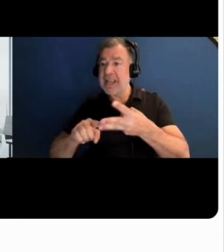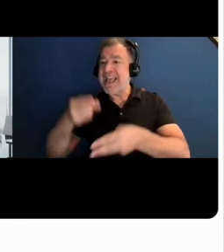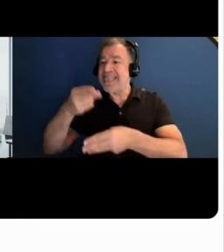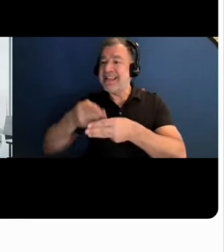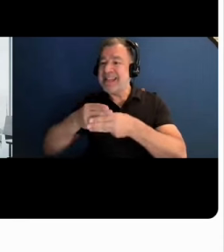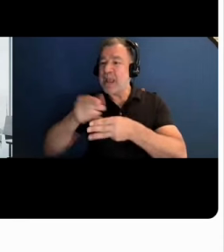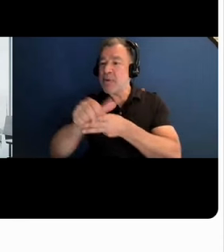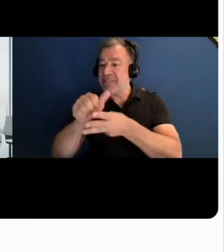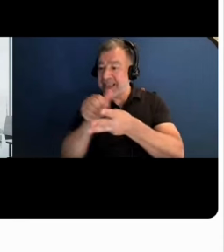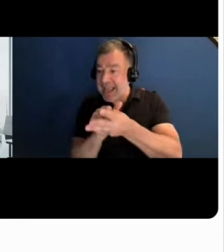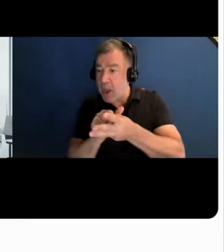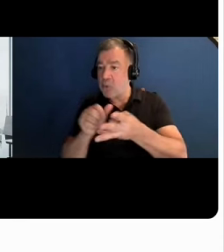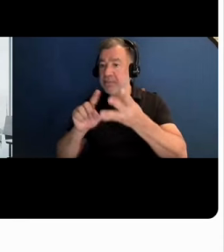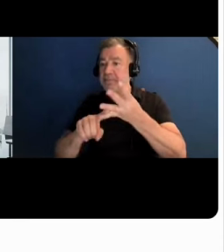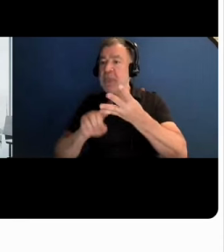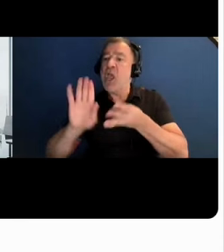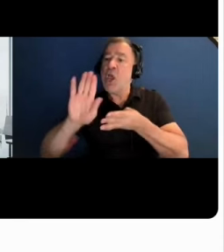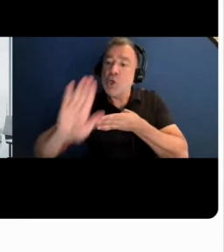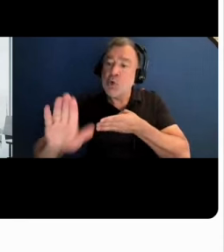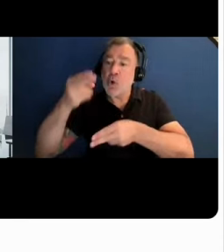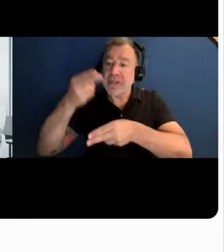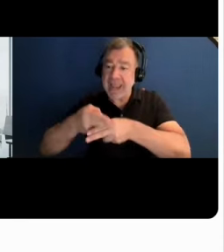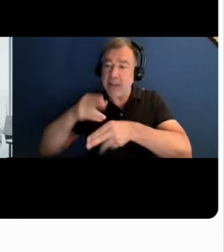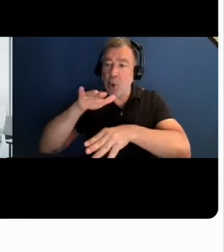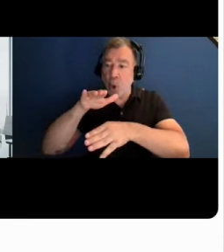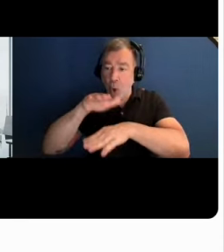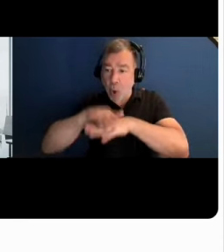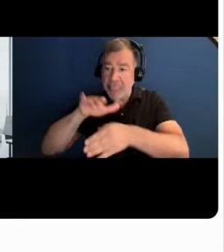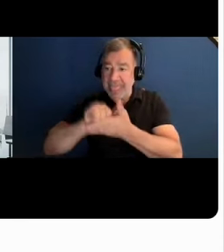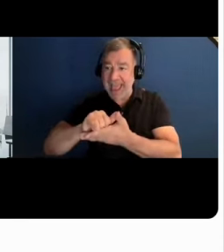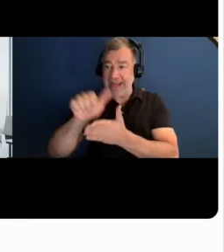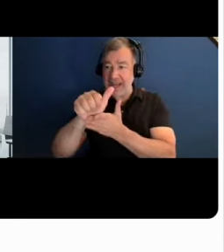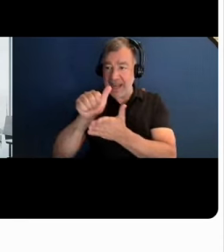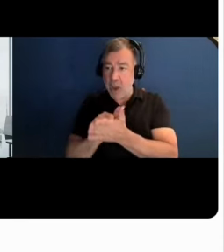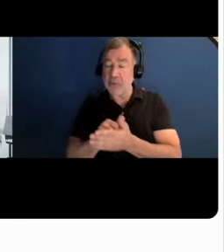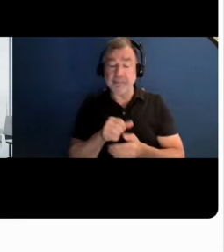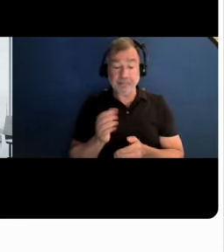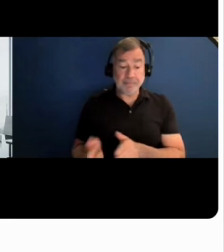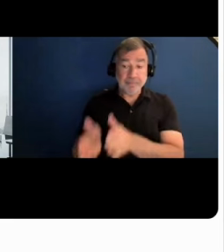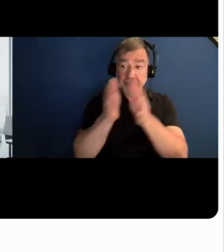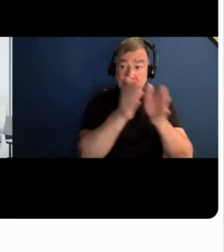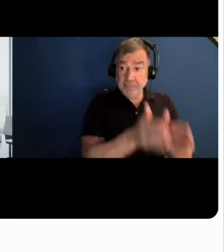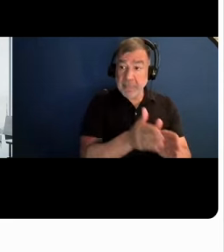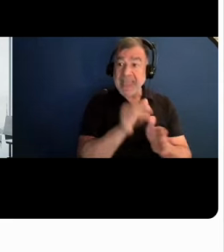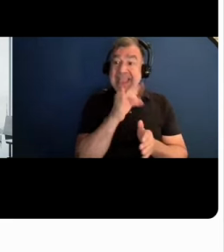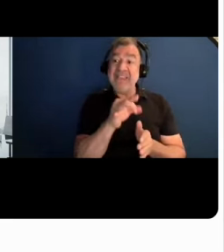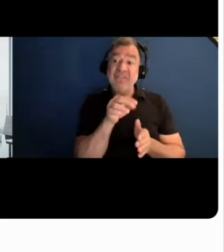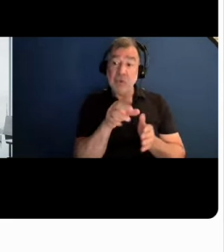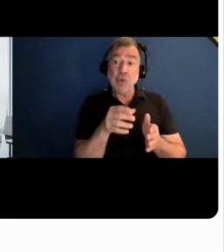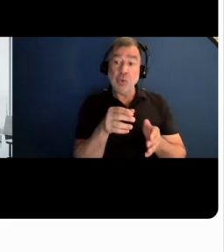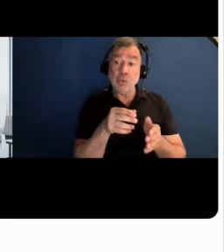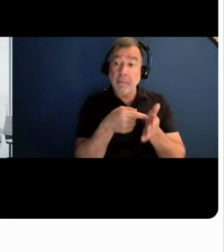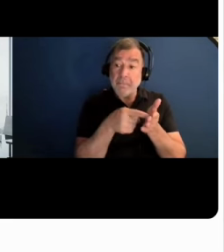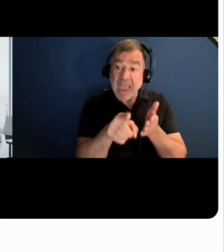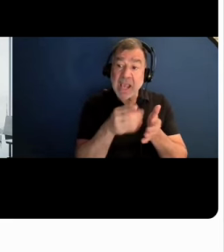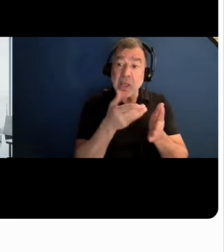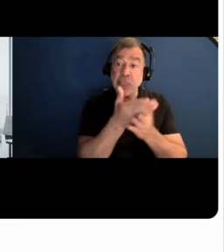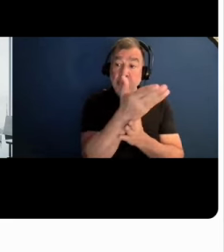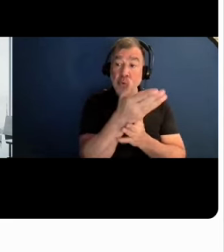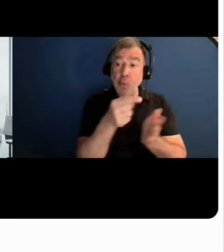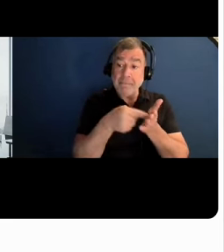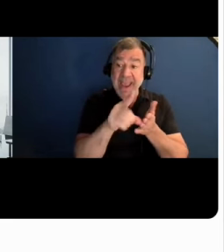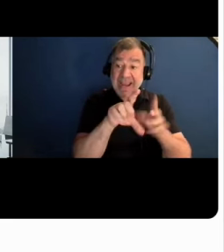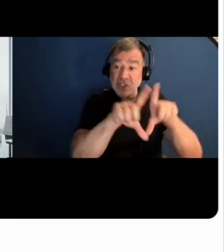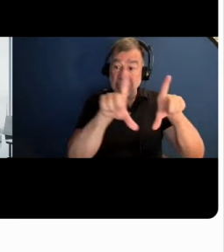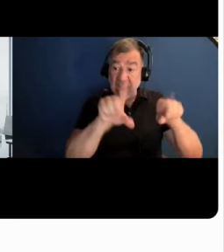the name on the bank account. If you're going to contribute from a paycheck, you just want to verify with your employer's payroll office that you